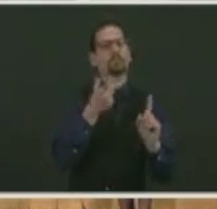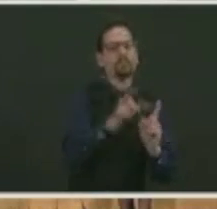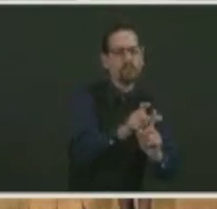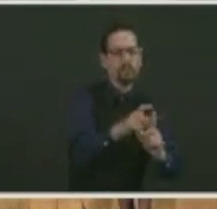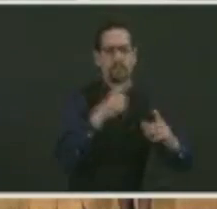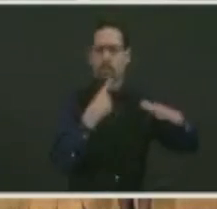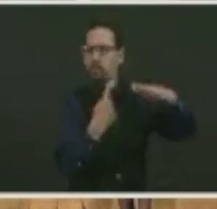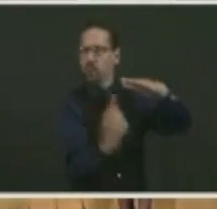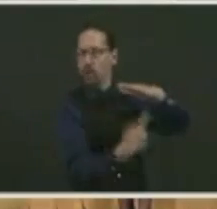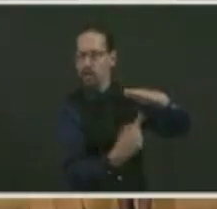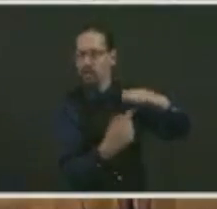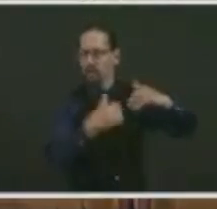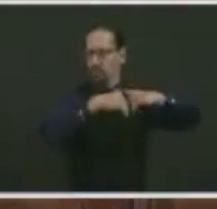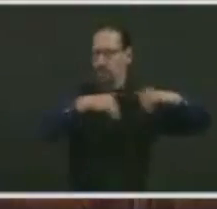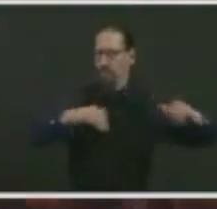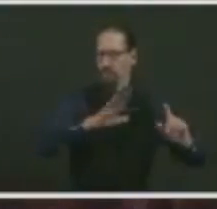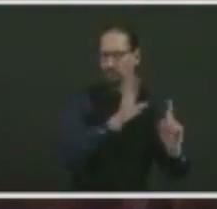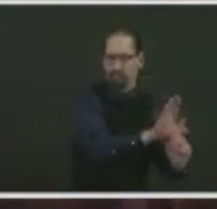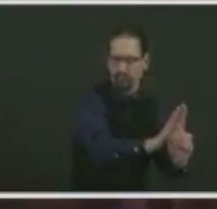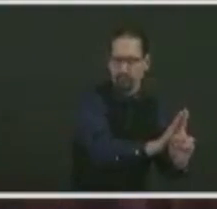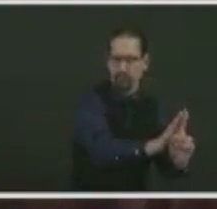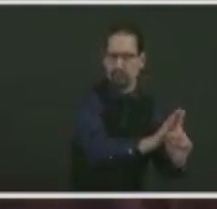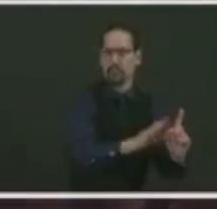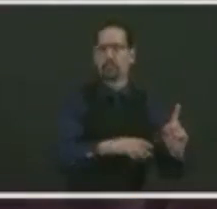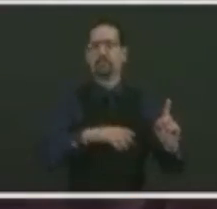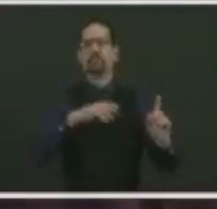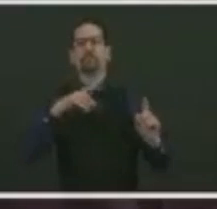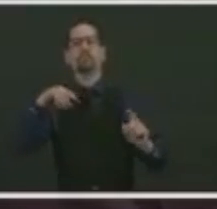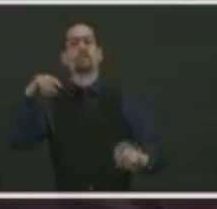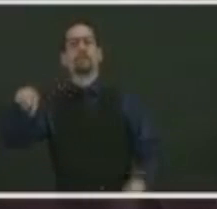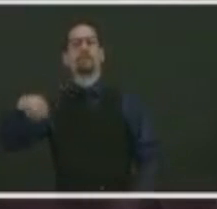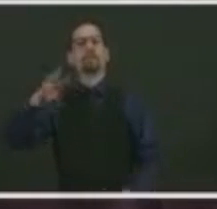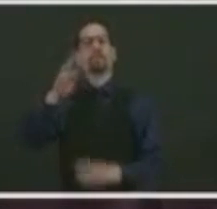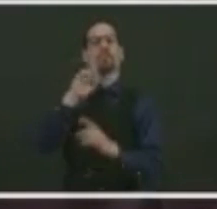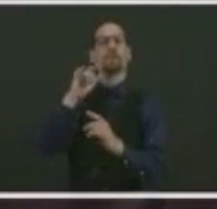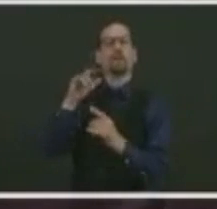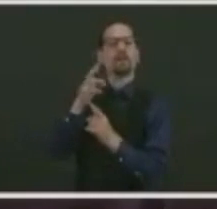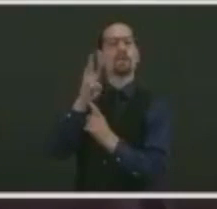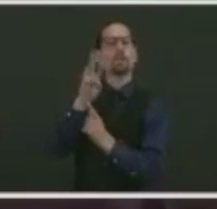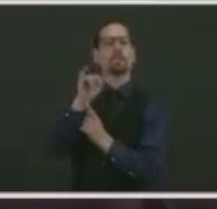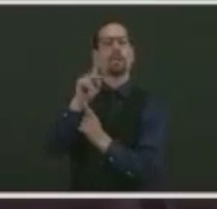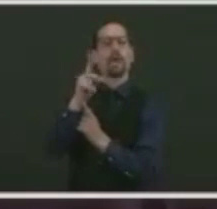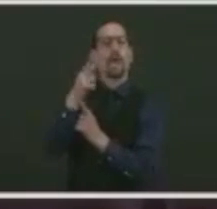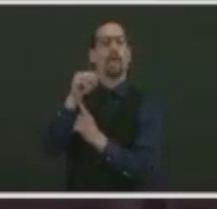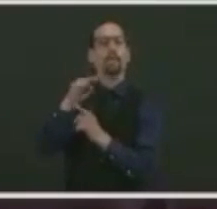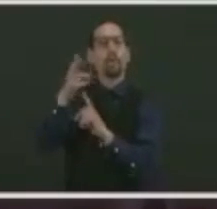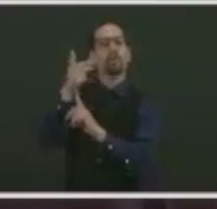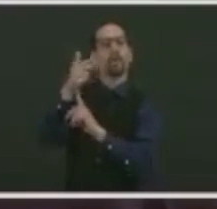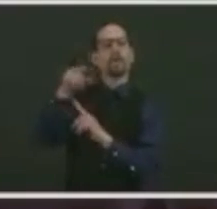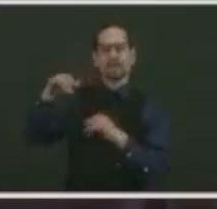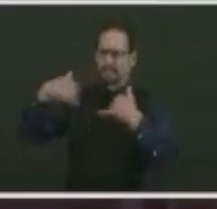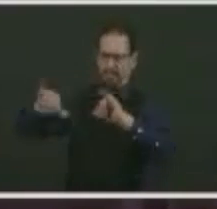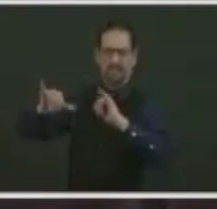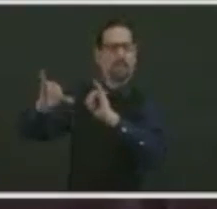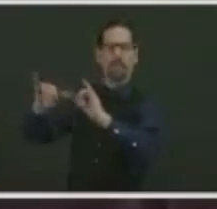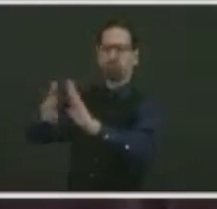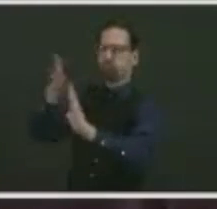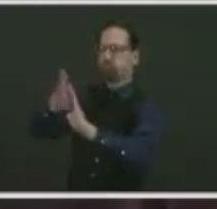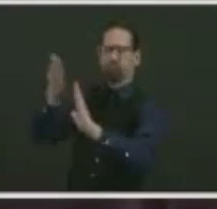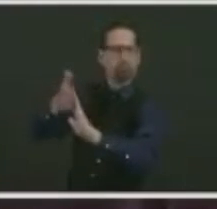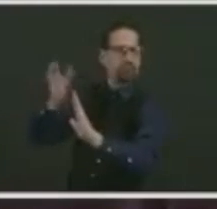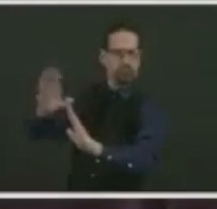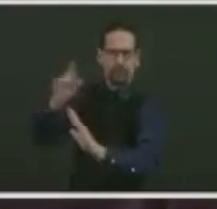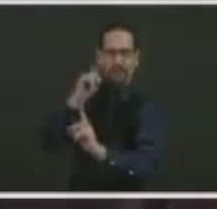housing insecure Rhode Islanders that's been taking place at the Wyndham, that is an open-ended commitment, and that was not scheduled to end. There was